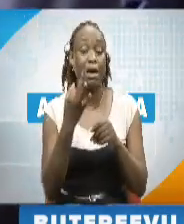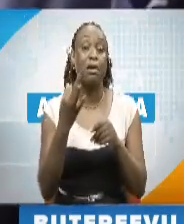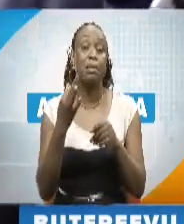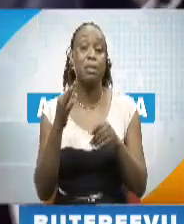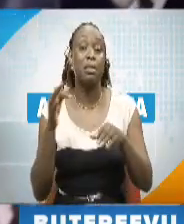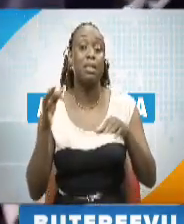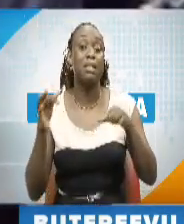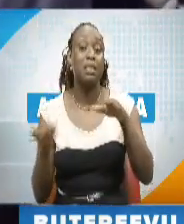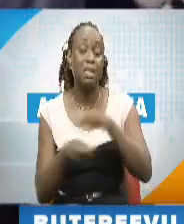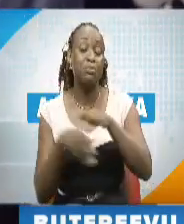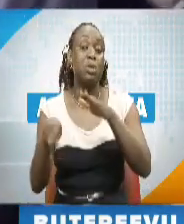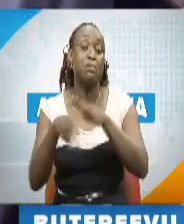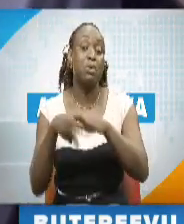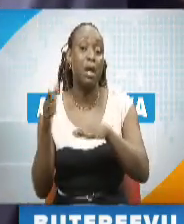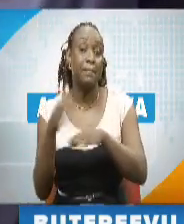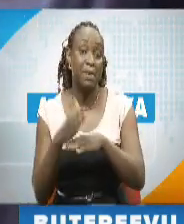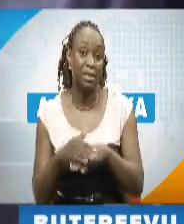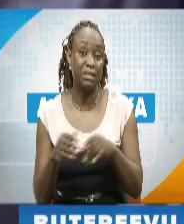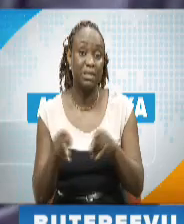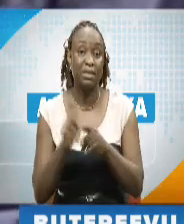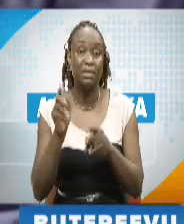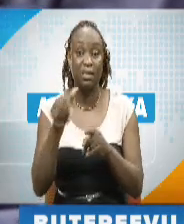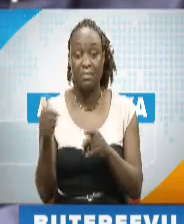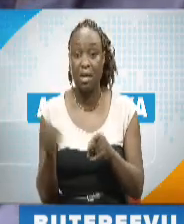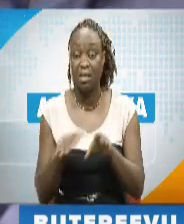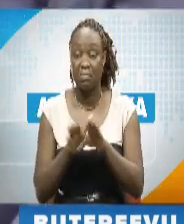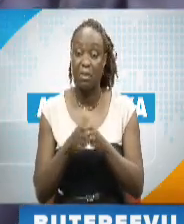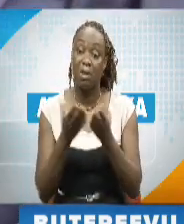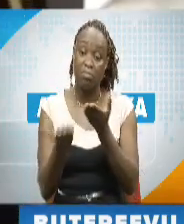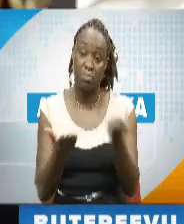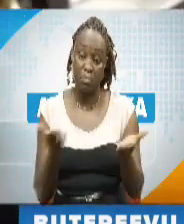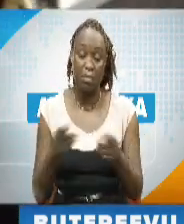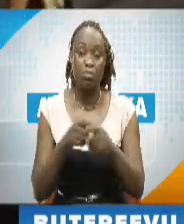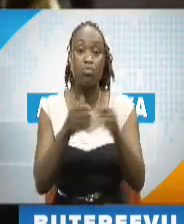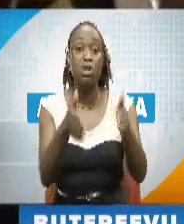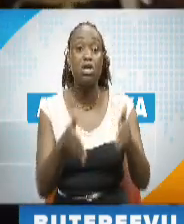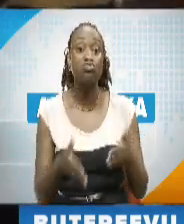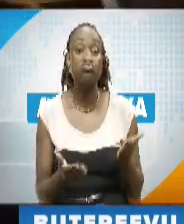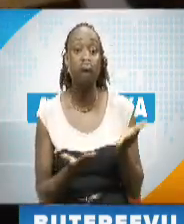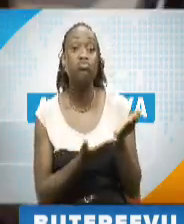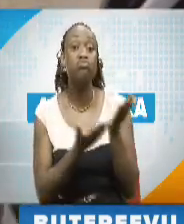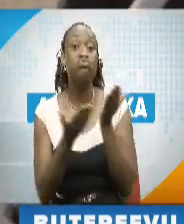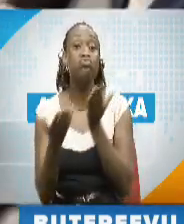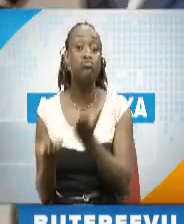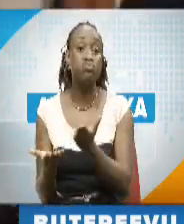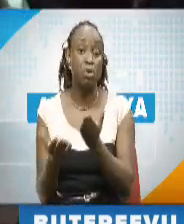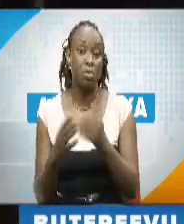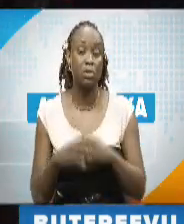Lukiya Nakadama n'ababaka abalala be babaddewo ng'omulambo guno gutuusibwa.